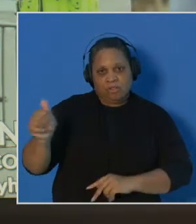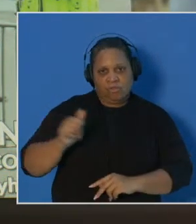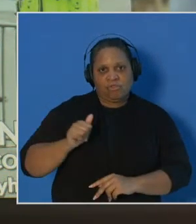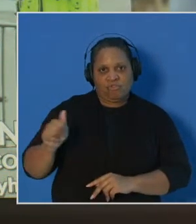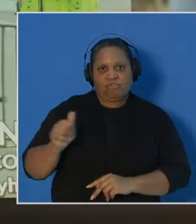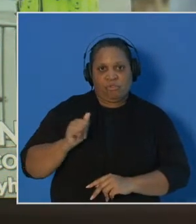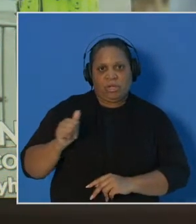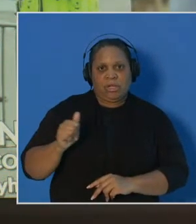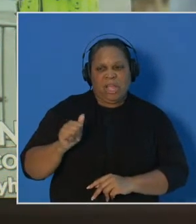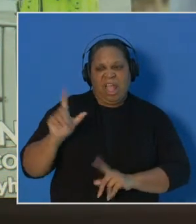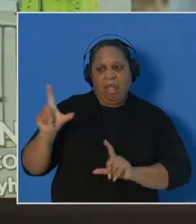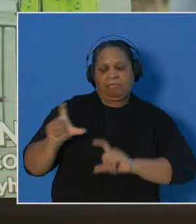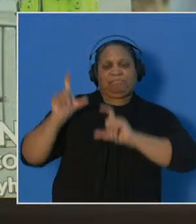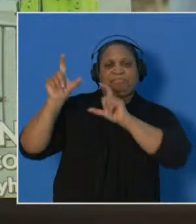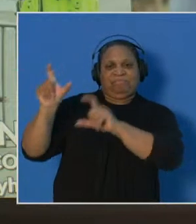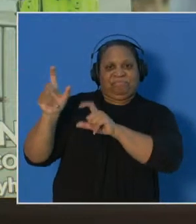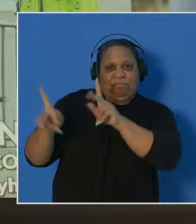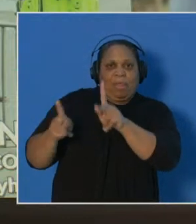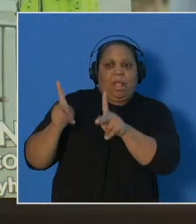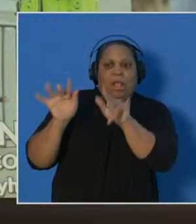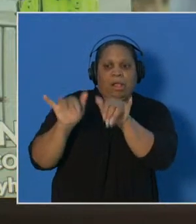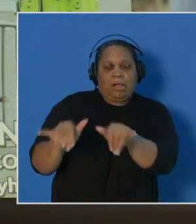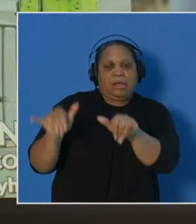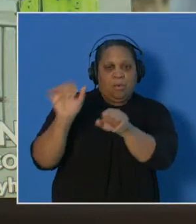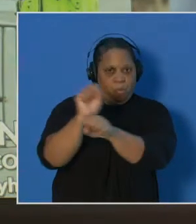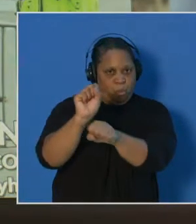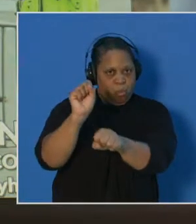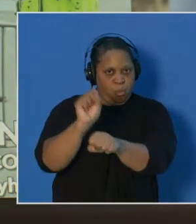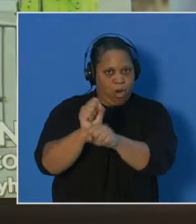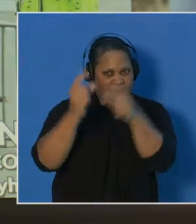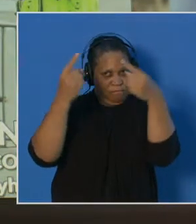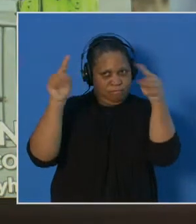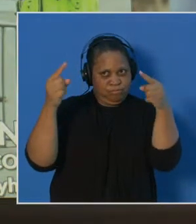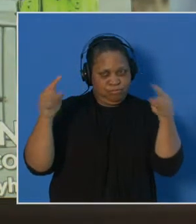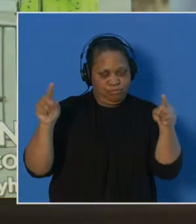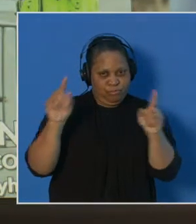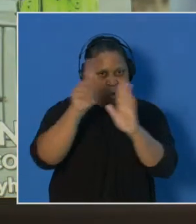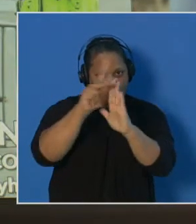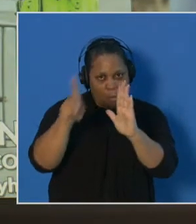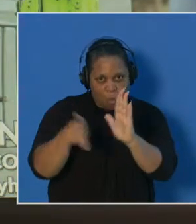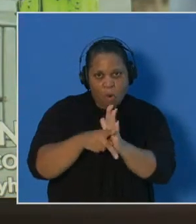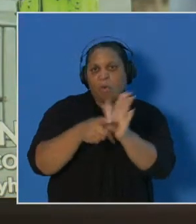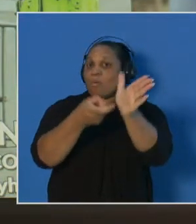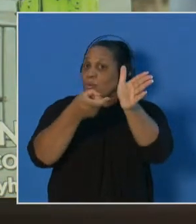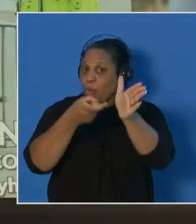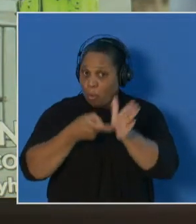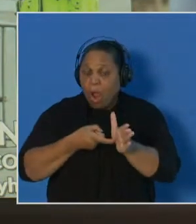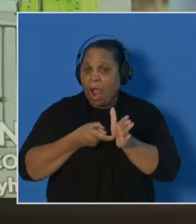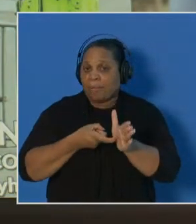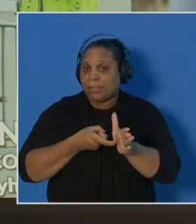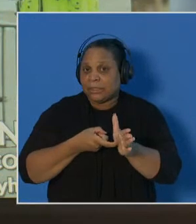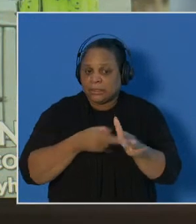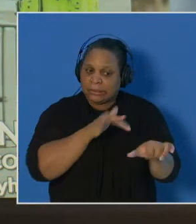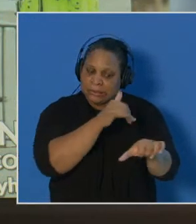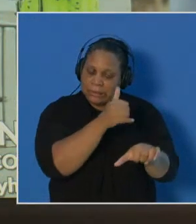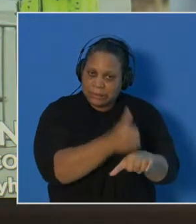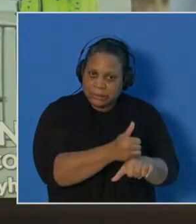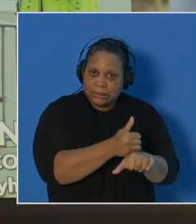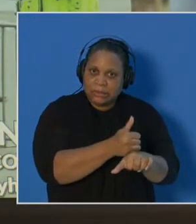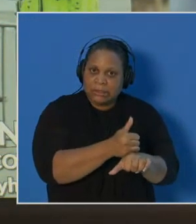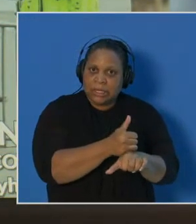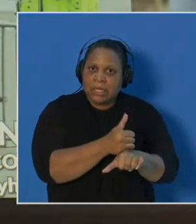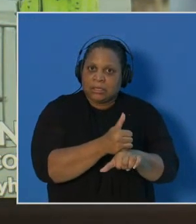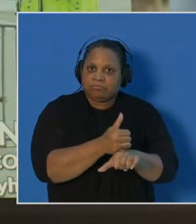industry stakeholders continue working to finalize all the protocols and requirements that will be put in place to